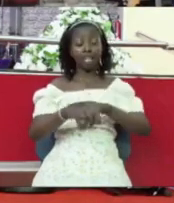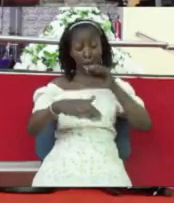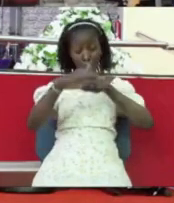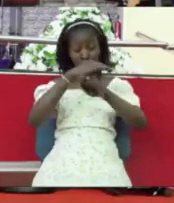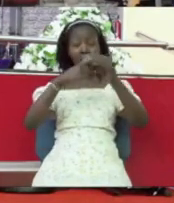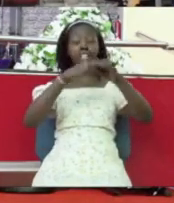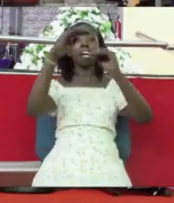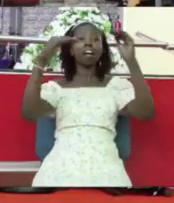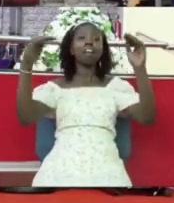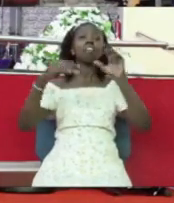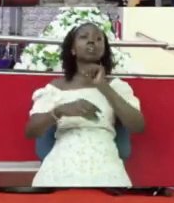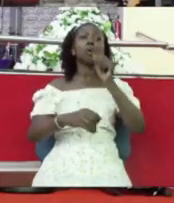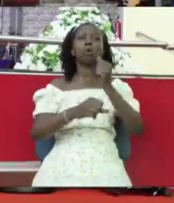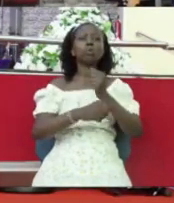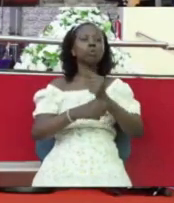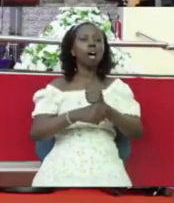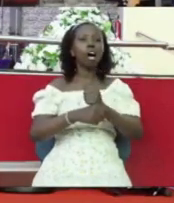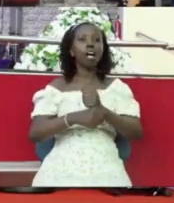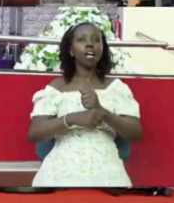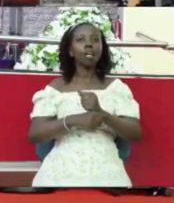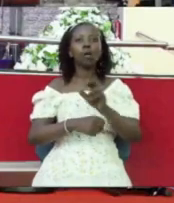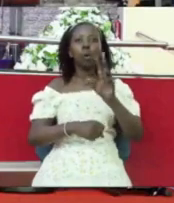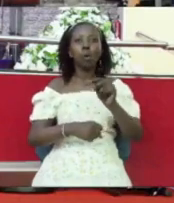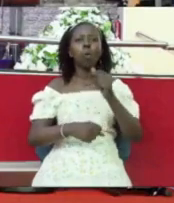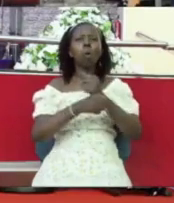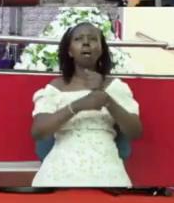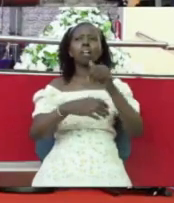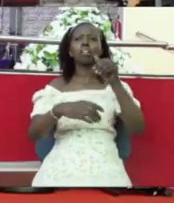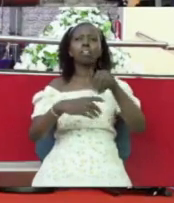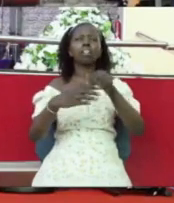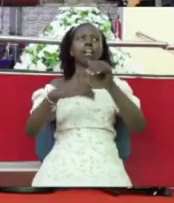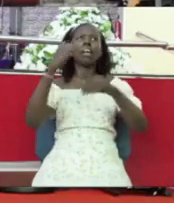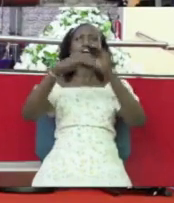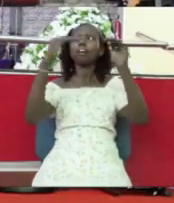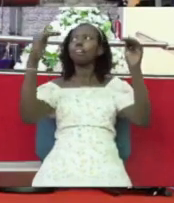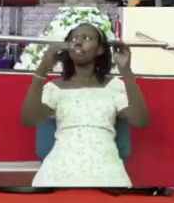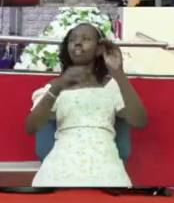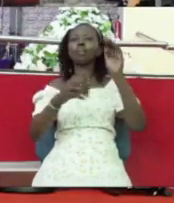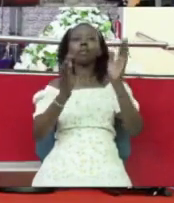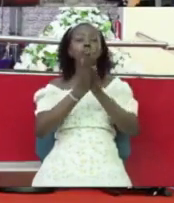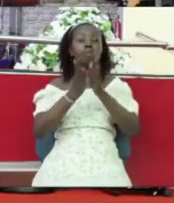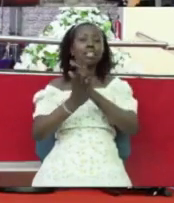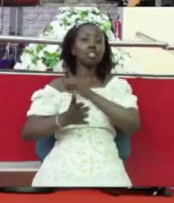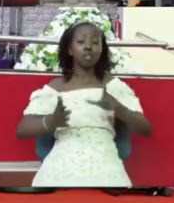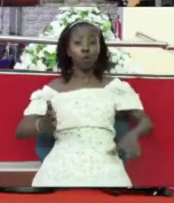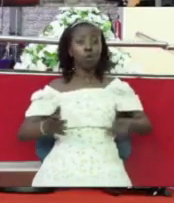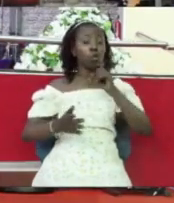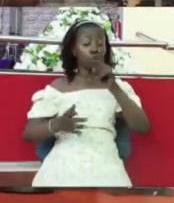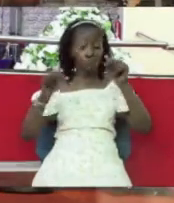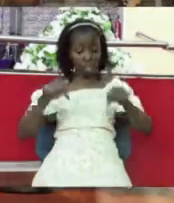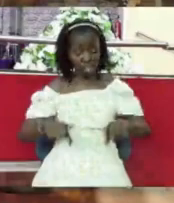Tukienda binguni hatutafanya kazi. The work in heaven is to praise the Lord. Binguni kazi yetu tu ni kusifu Bwana. This is the place where we need to work. Hapa ndio